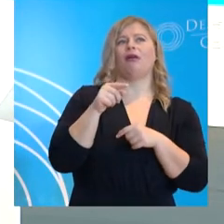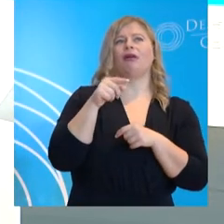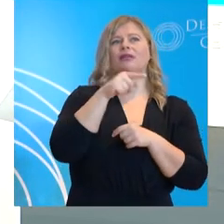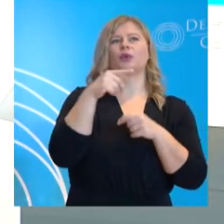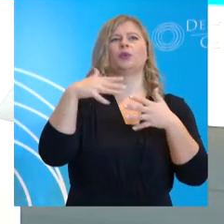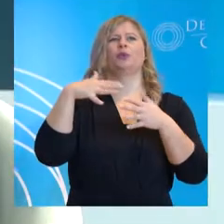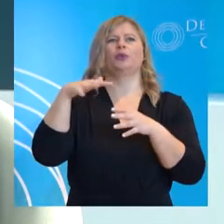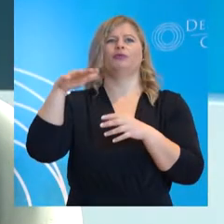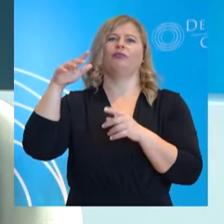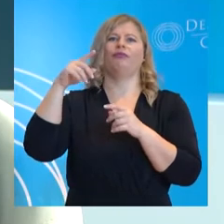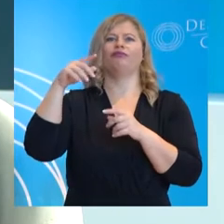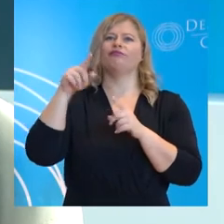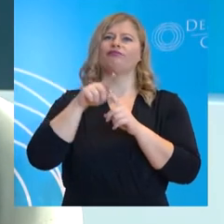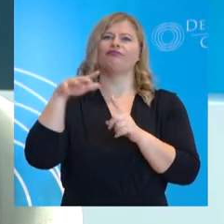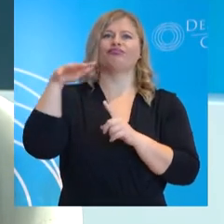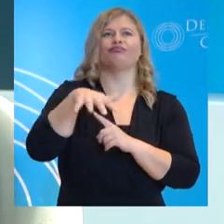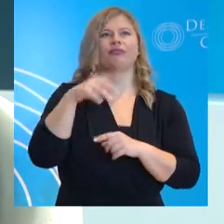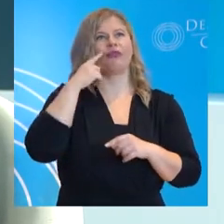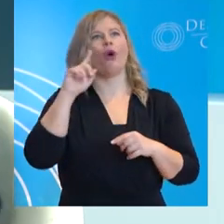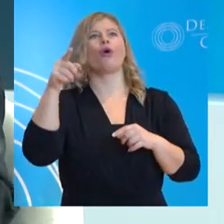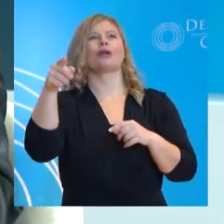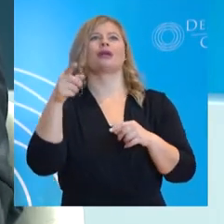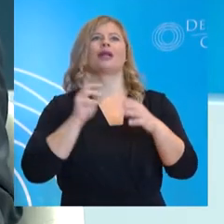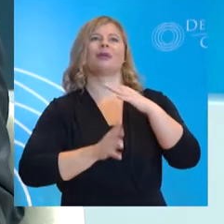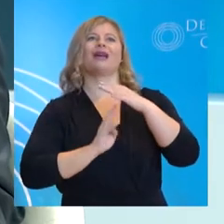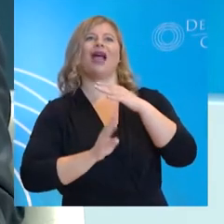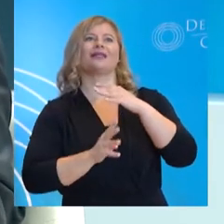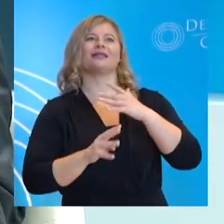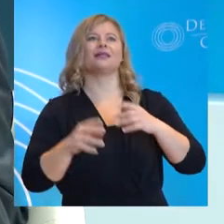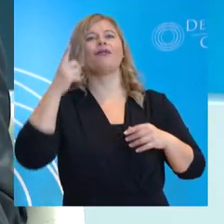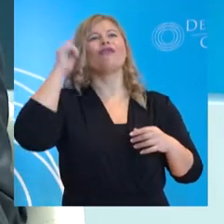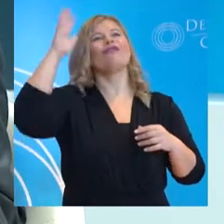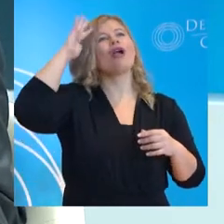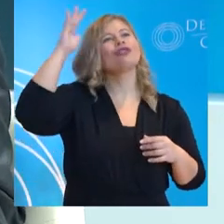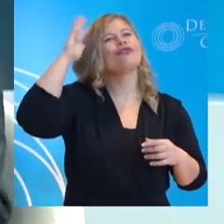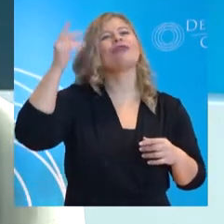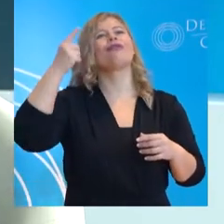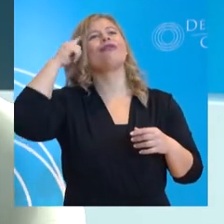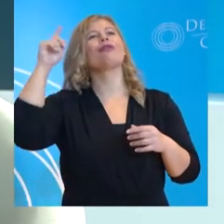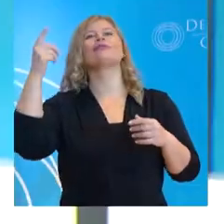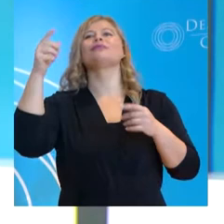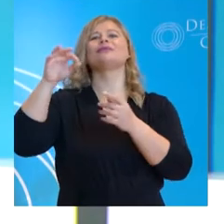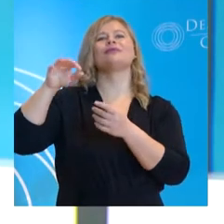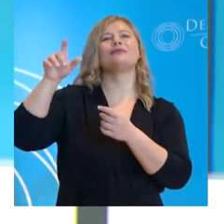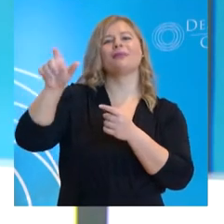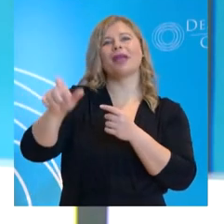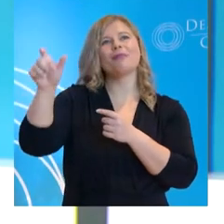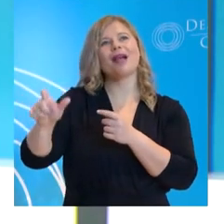and that you're violating the spirit of humanitarian refugee law? I